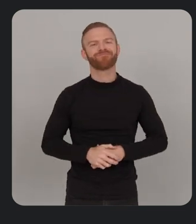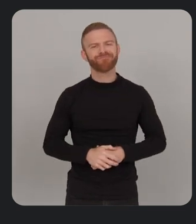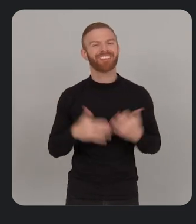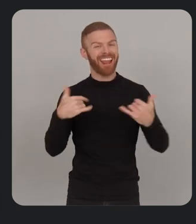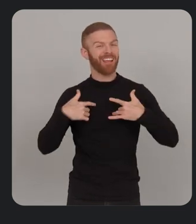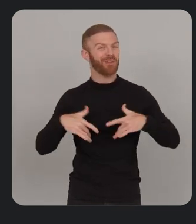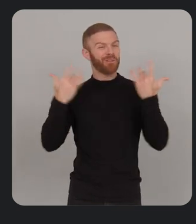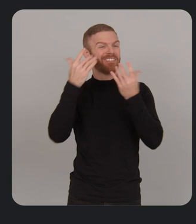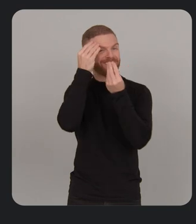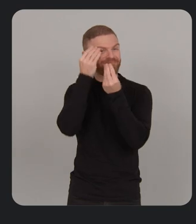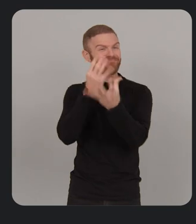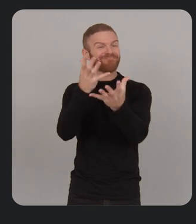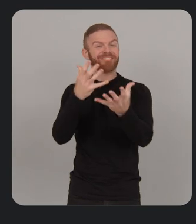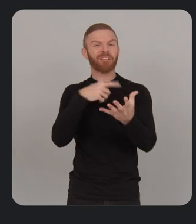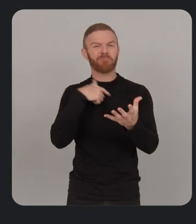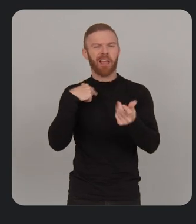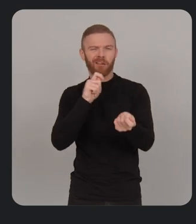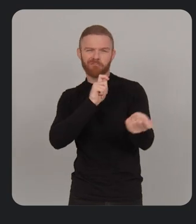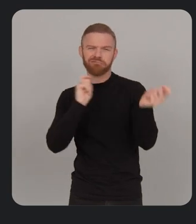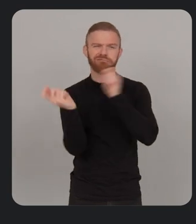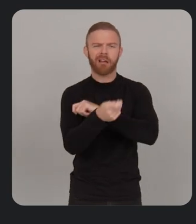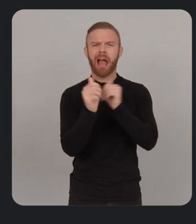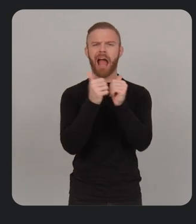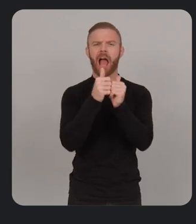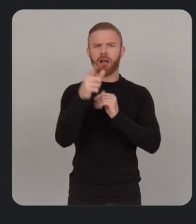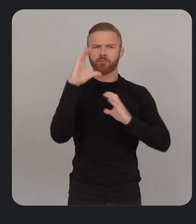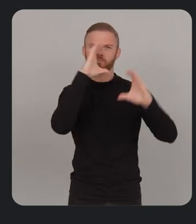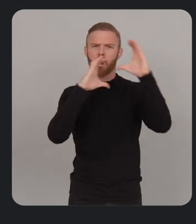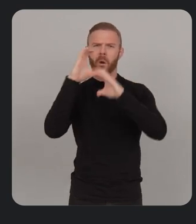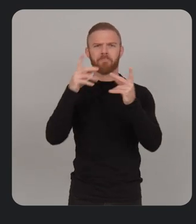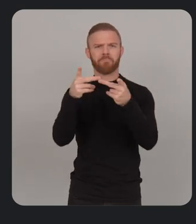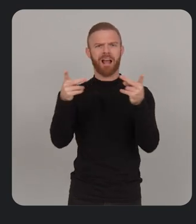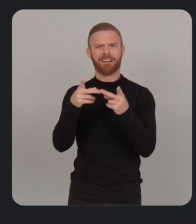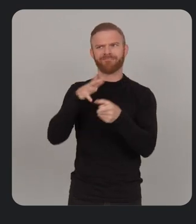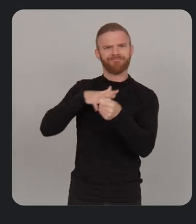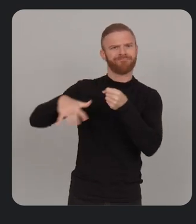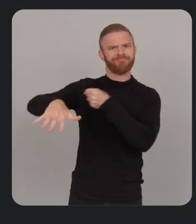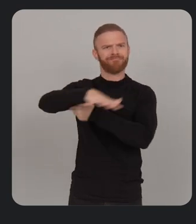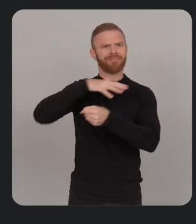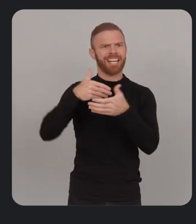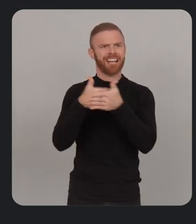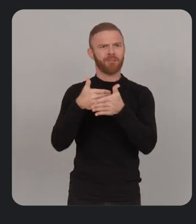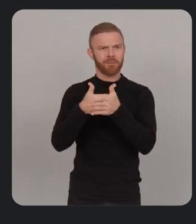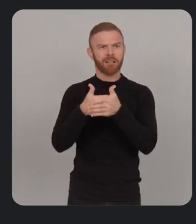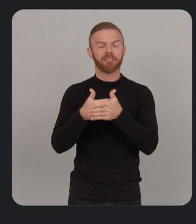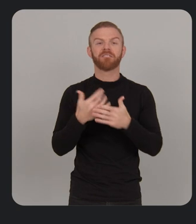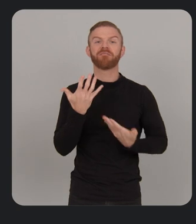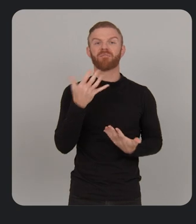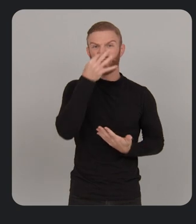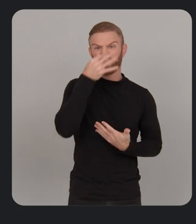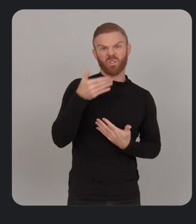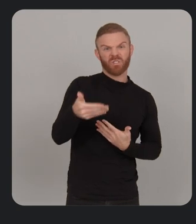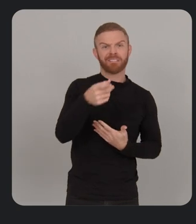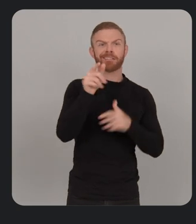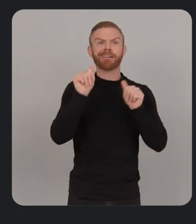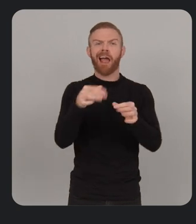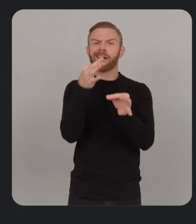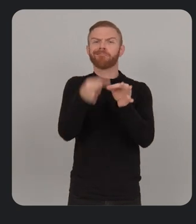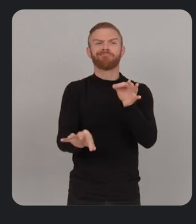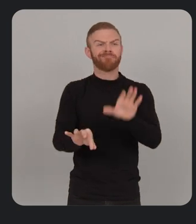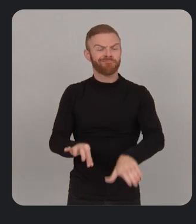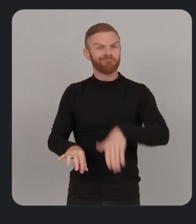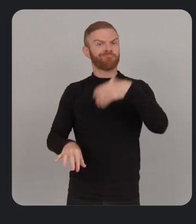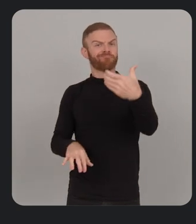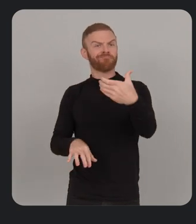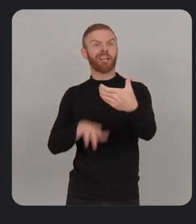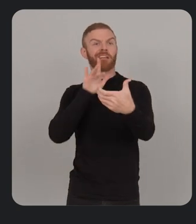We're excited to announce that we're radically transforming how you can explore places nearby. Soon, you'll be able to lift up your